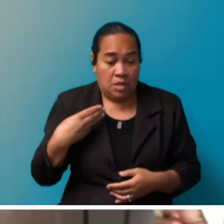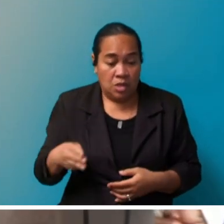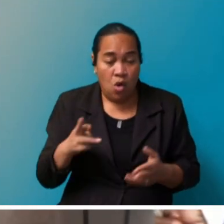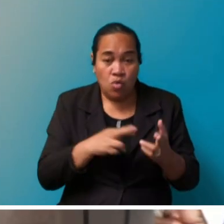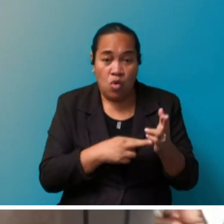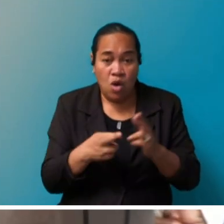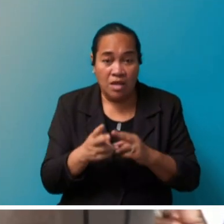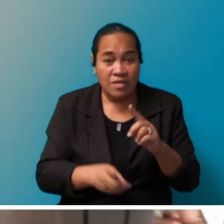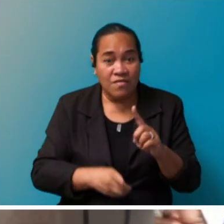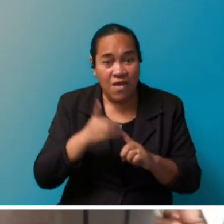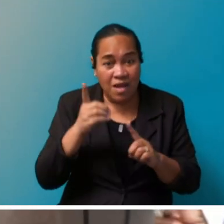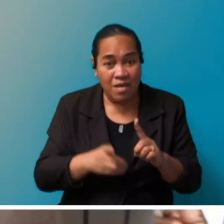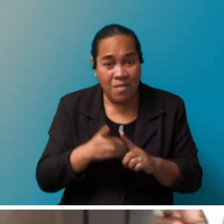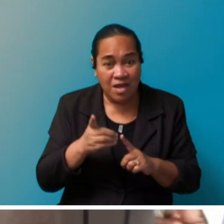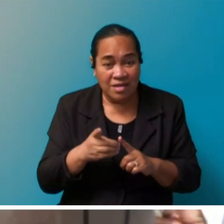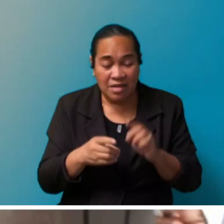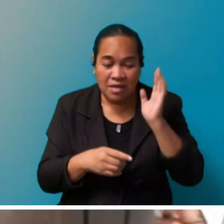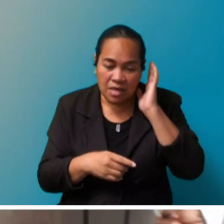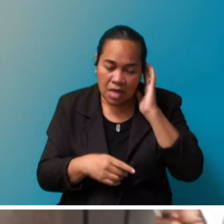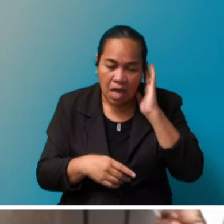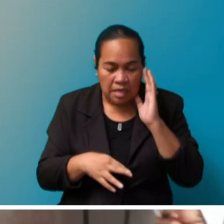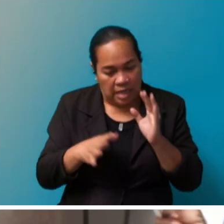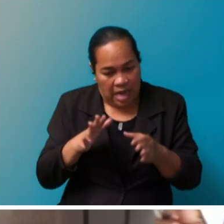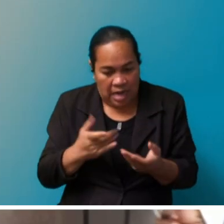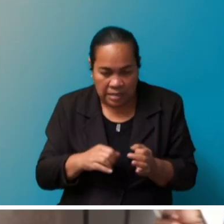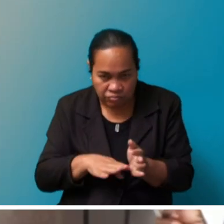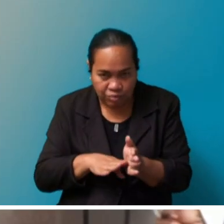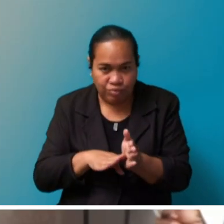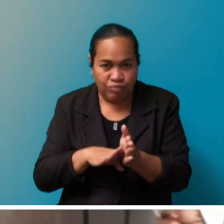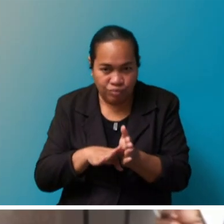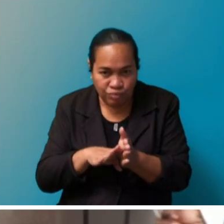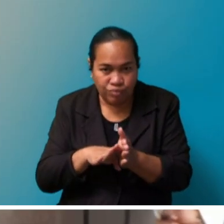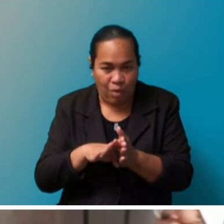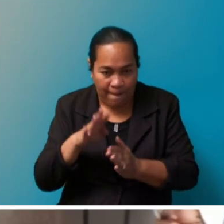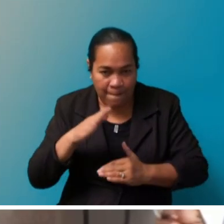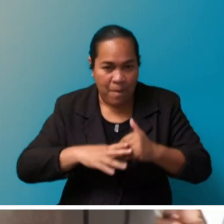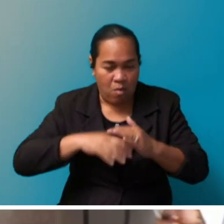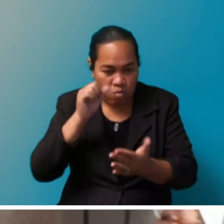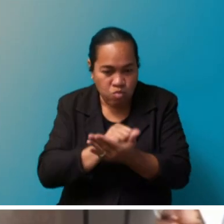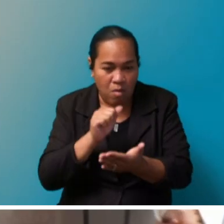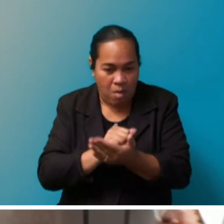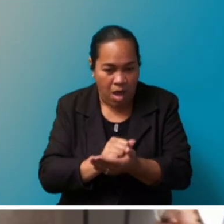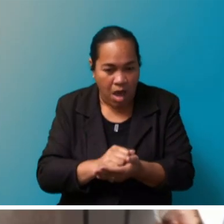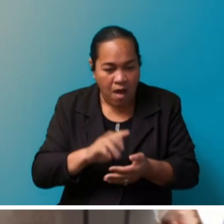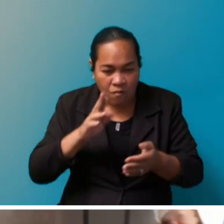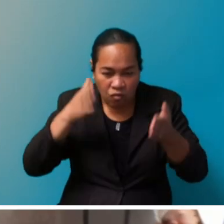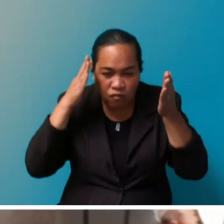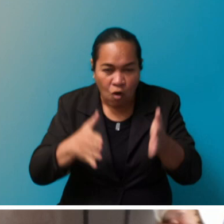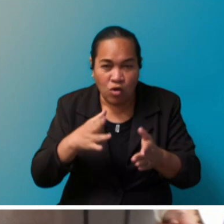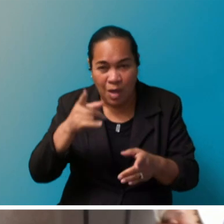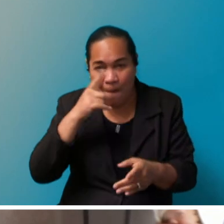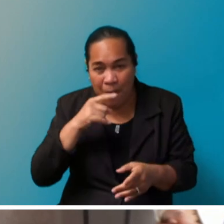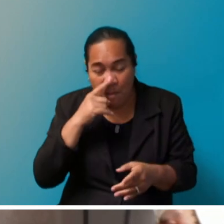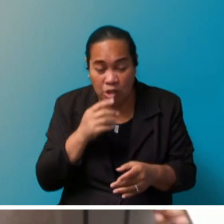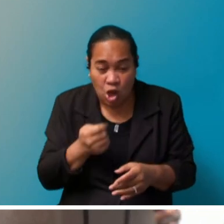Disaster Risk Management is making determined progress towards building an end-to-end, people-centered early warning system that